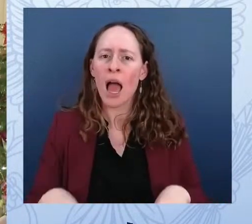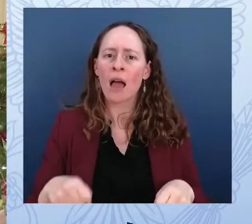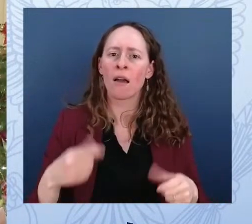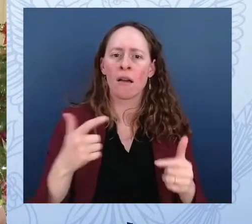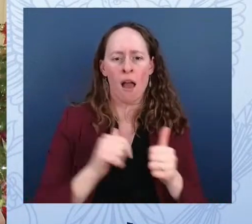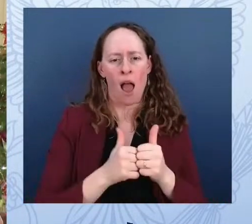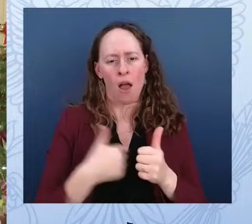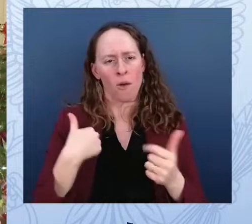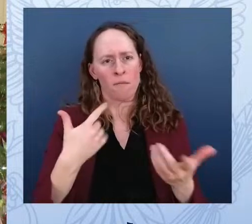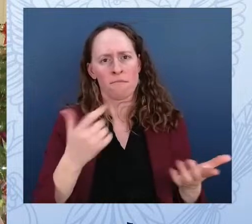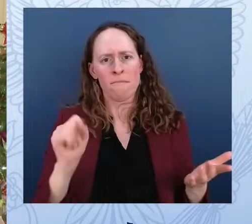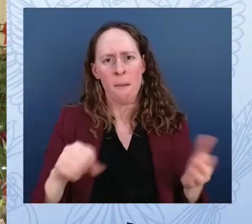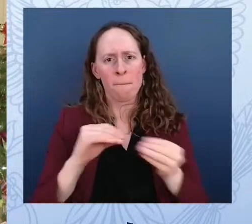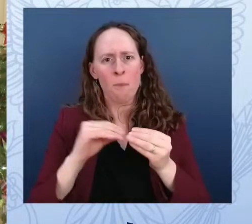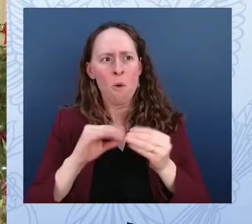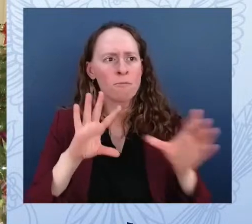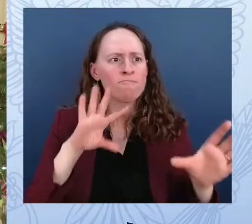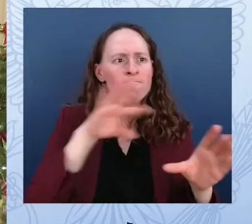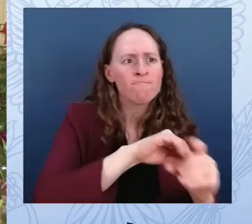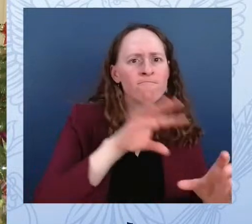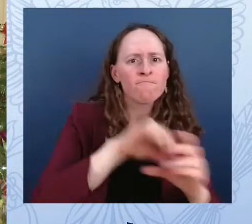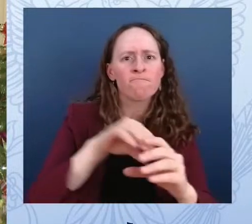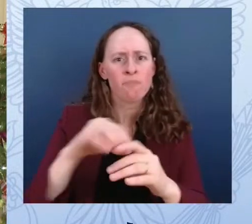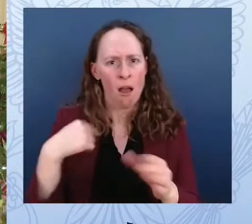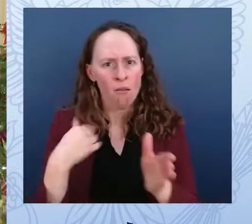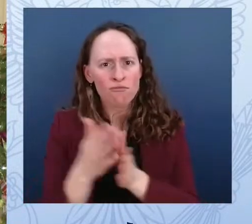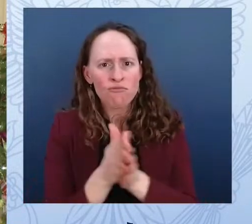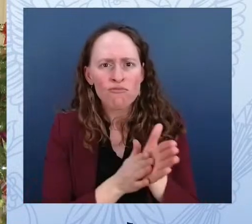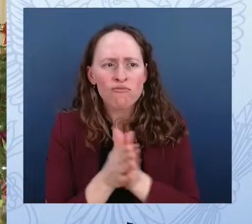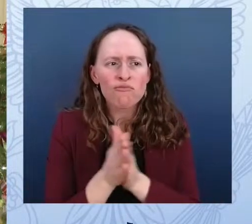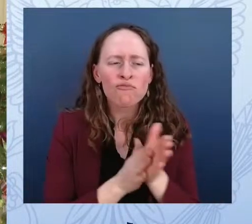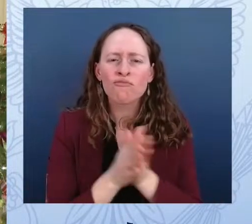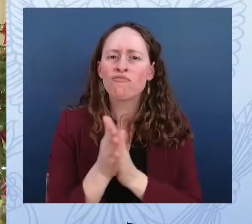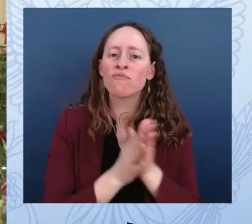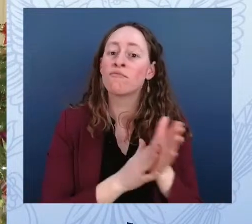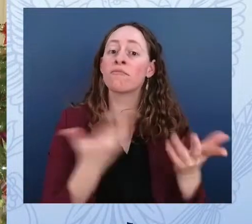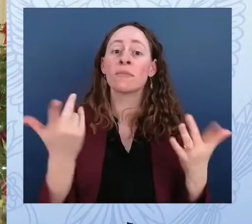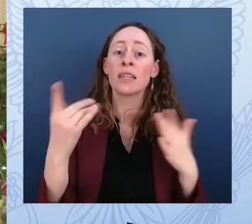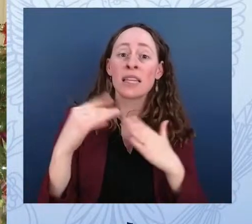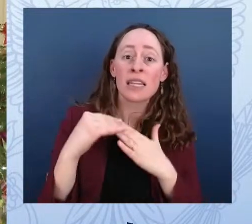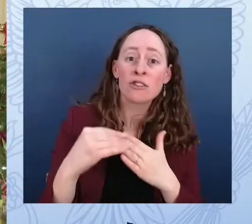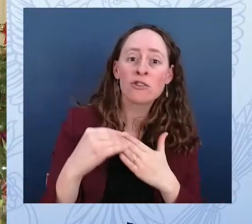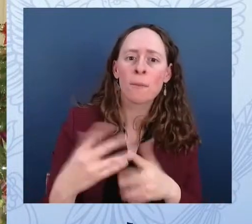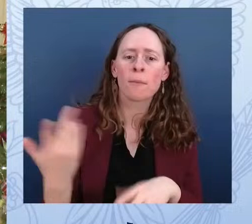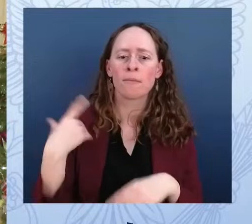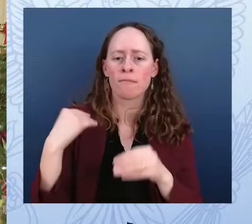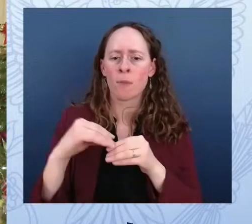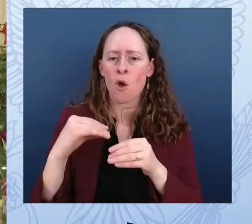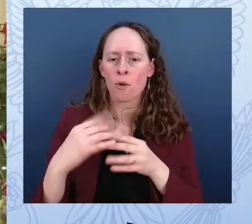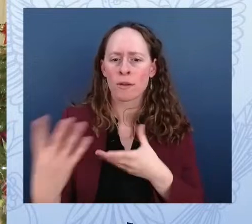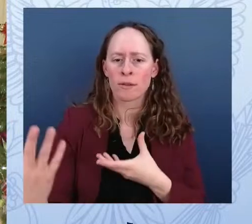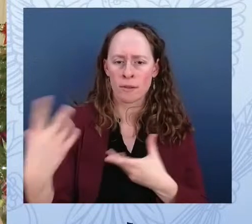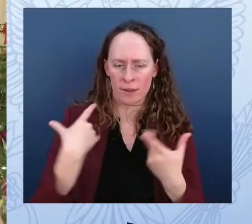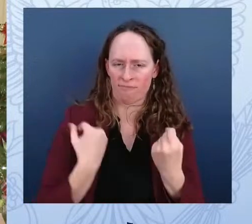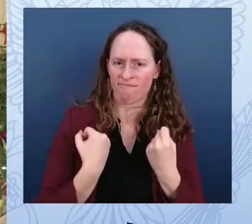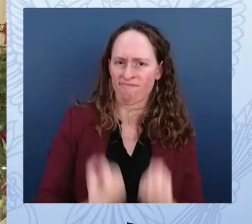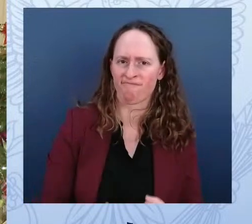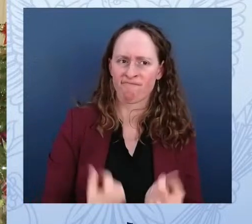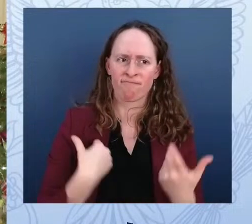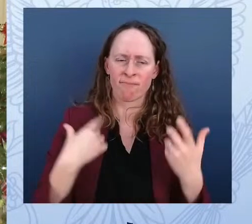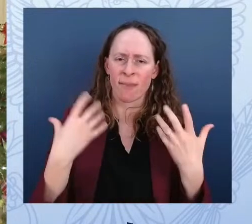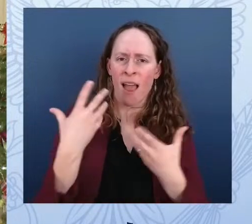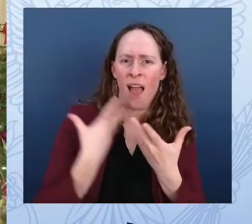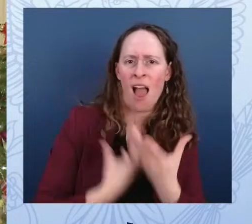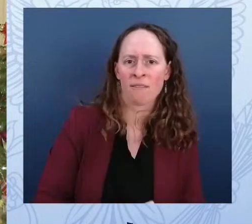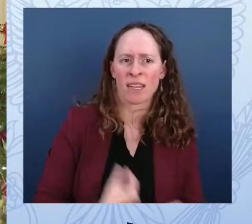ways, right? From leadership, discipline, and confidence. And it also provided me support for higher education goals that I